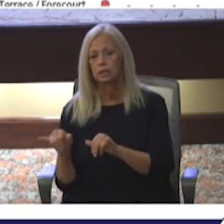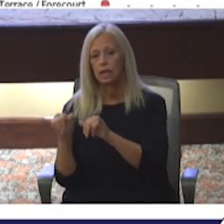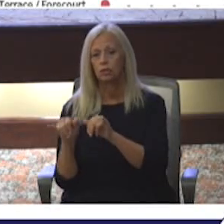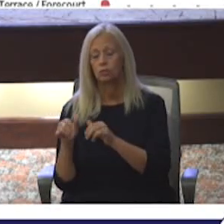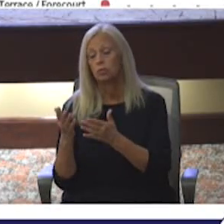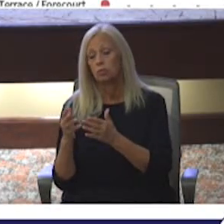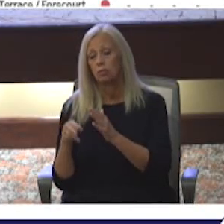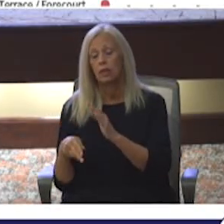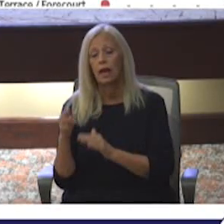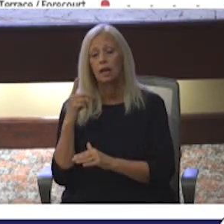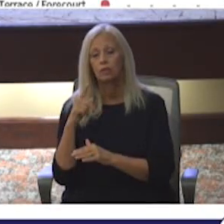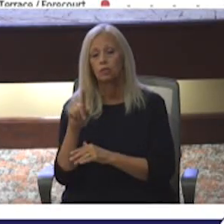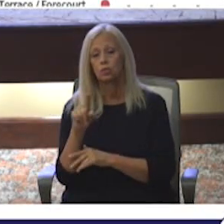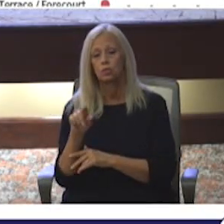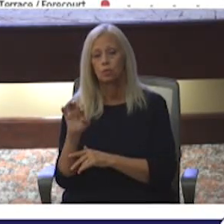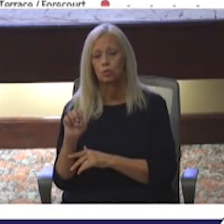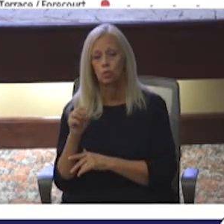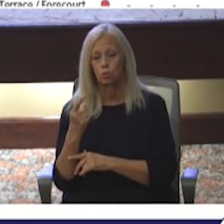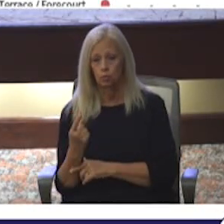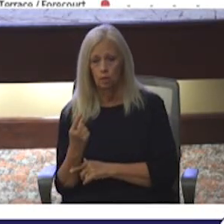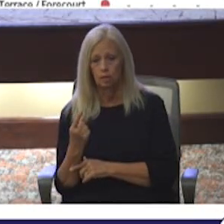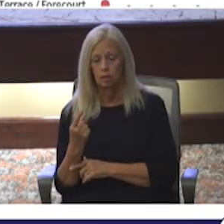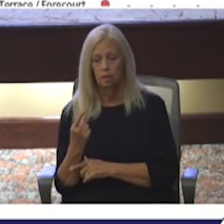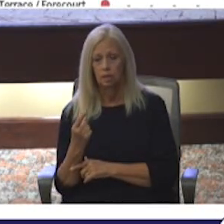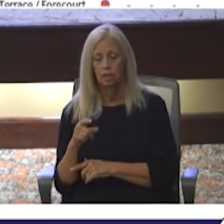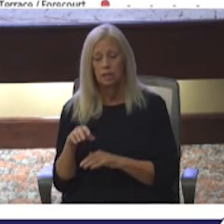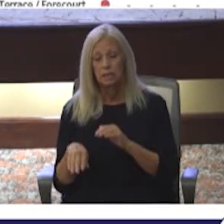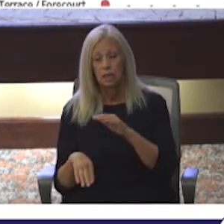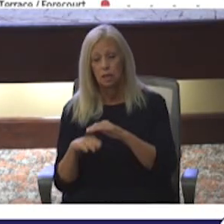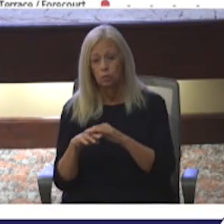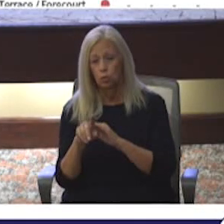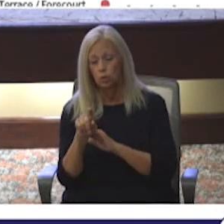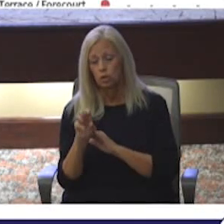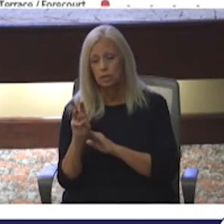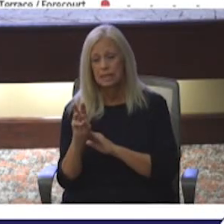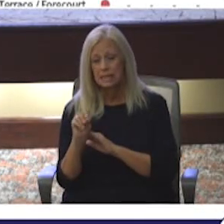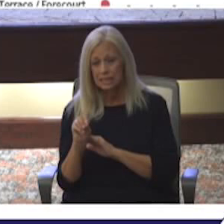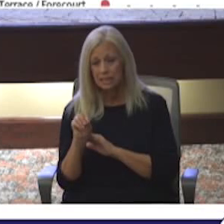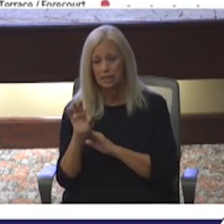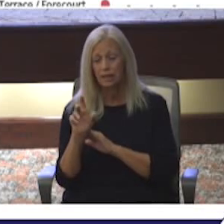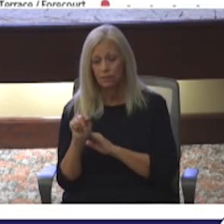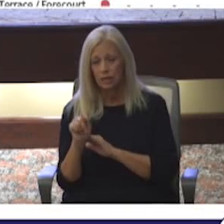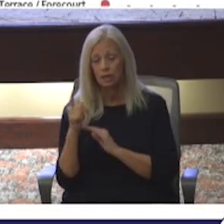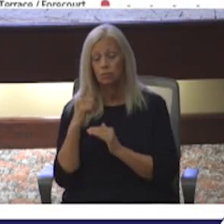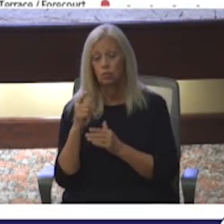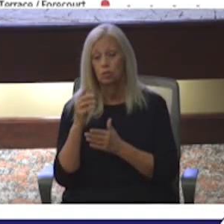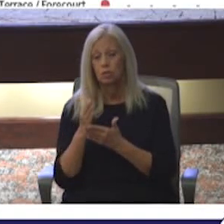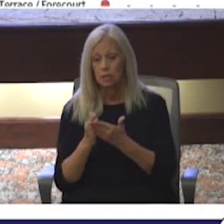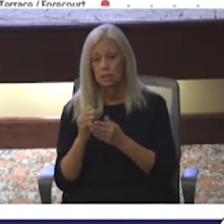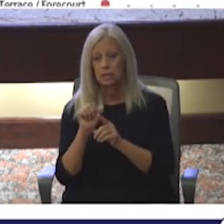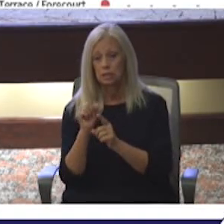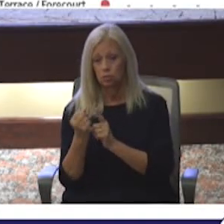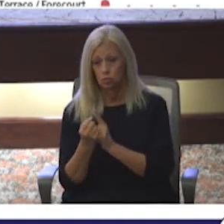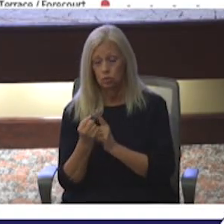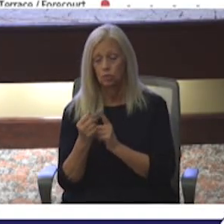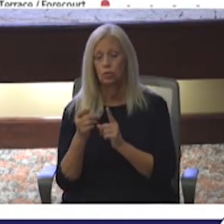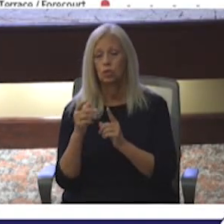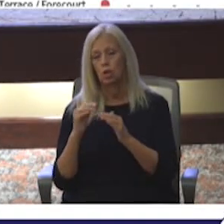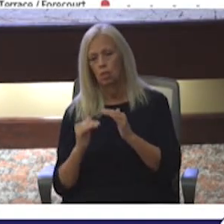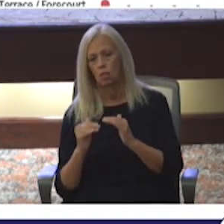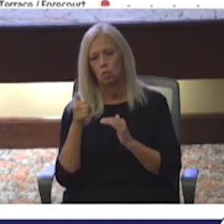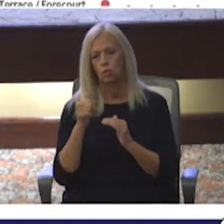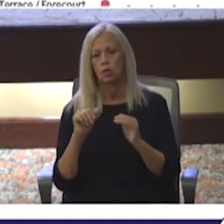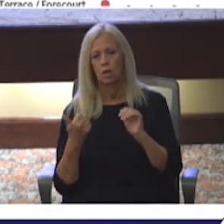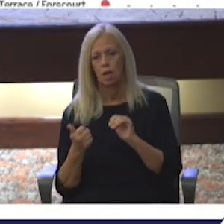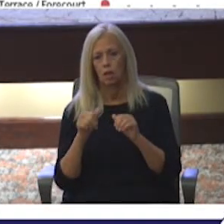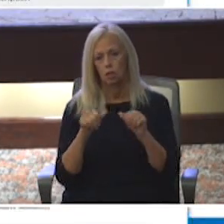zone 1, that's the most intense. So that's proposed to go up to 160 feet in some circumstances, lower in other areas. There's frontage